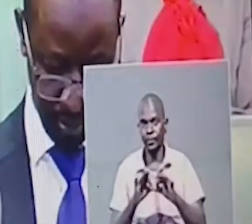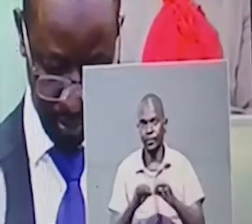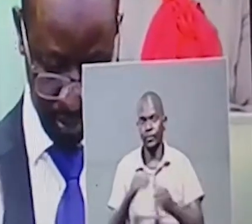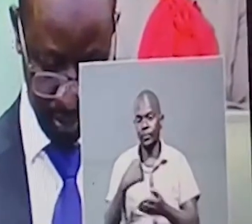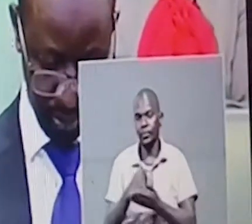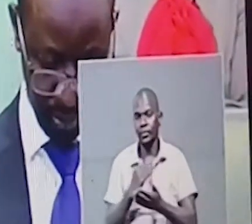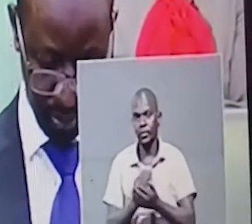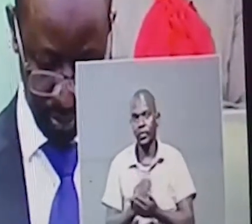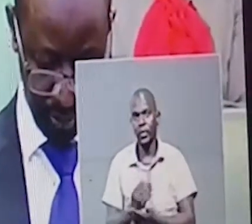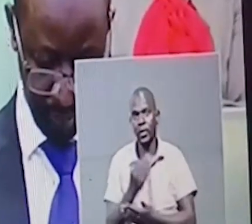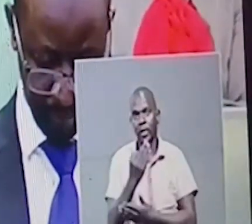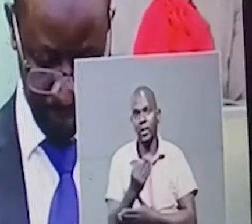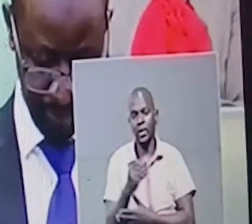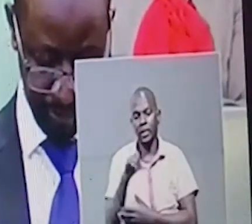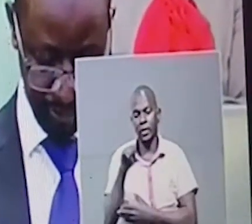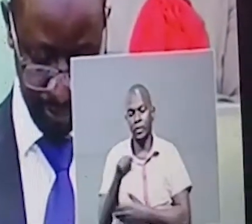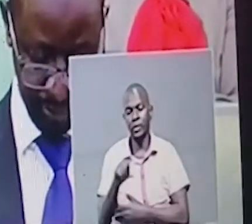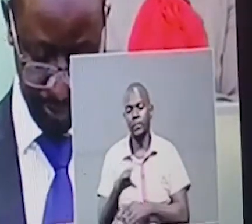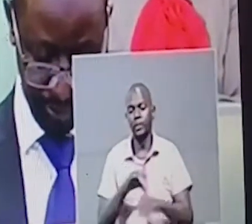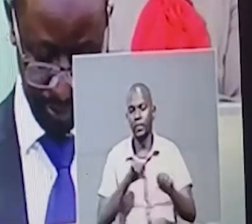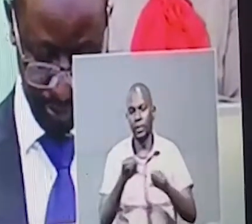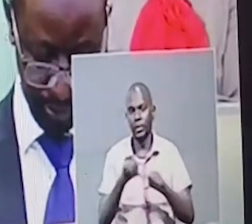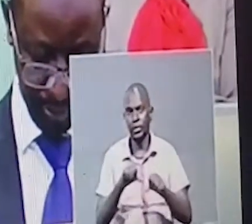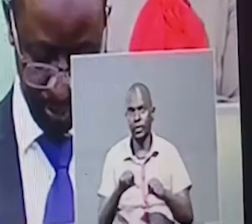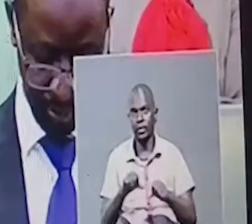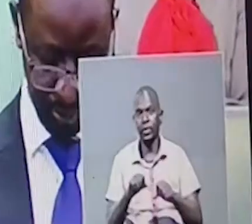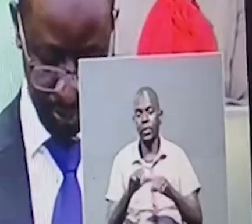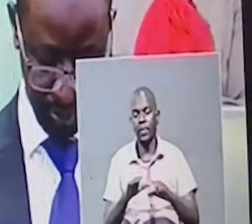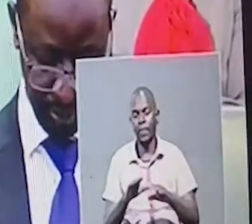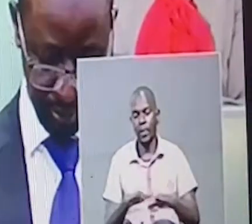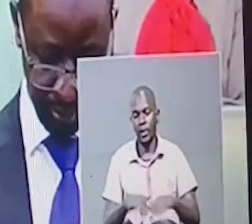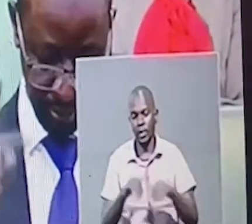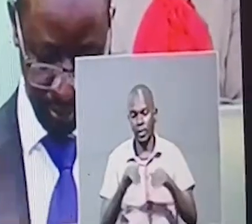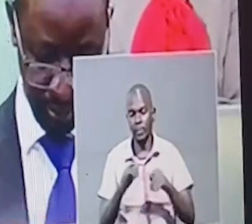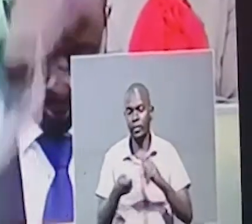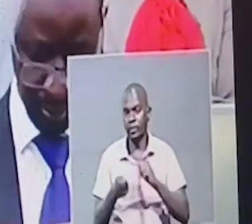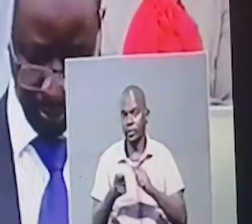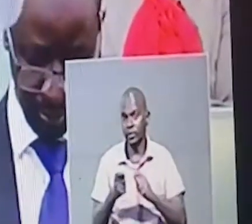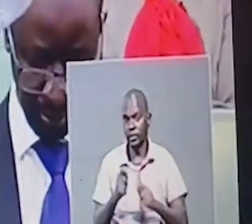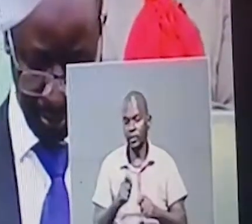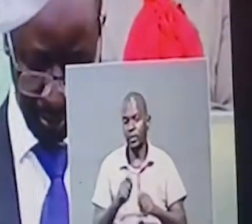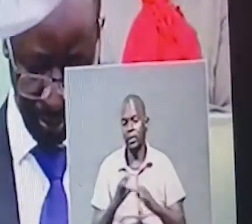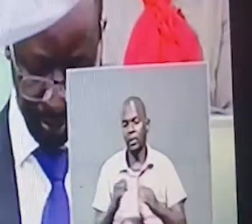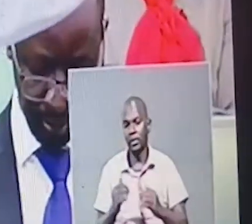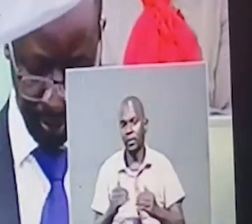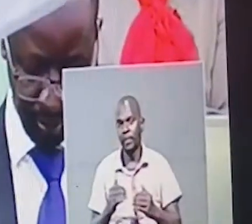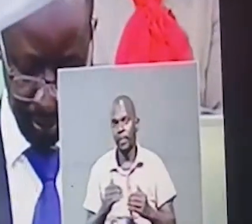Section 39 of the Administration of Parliament Act, as amended, requires that there should have been